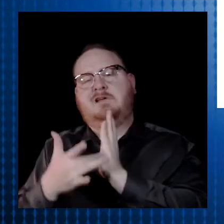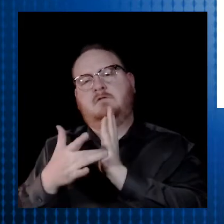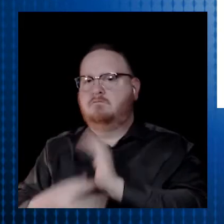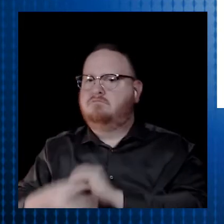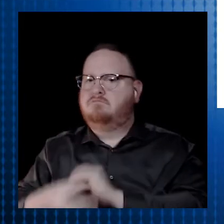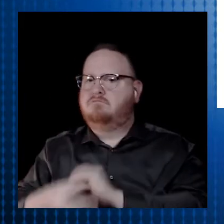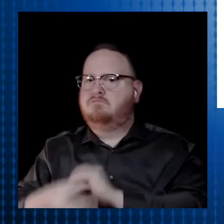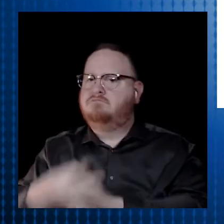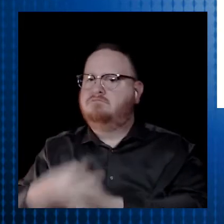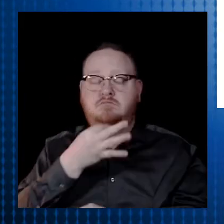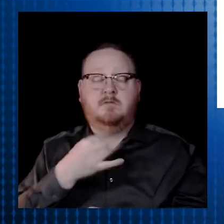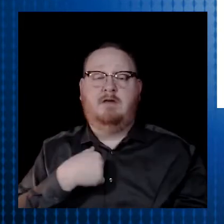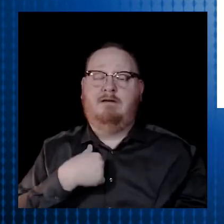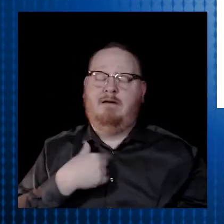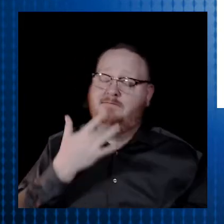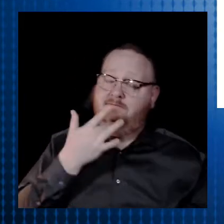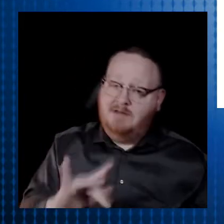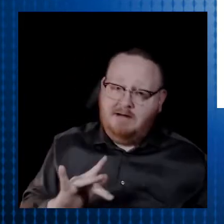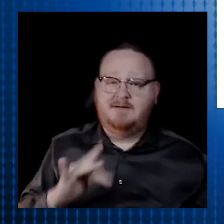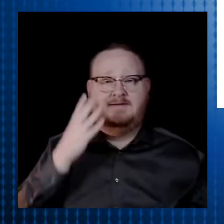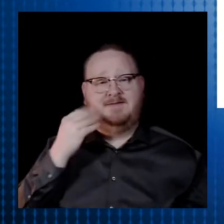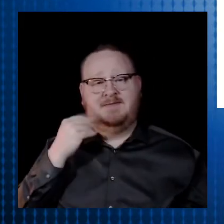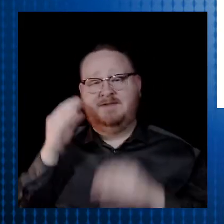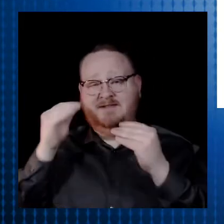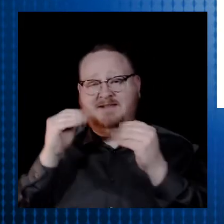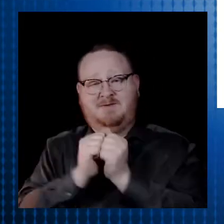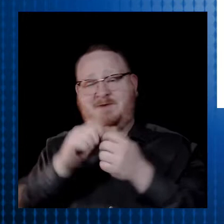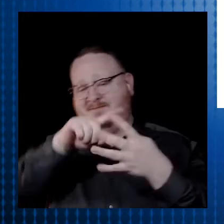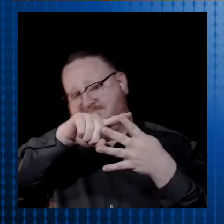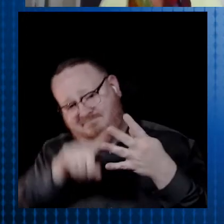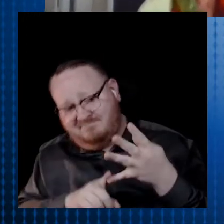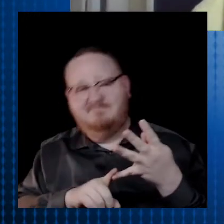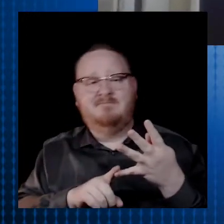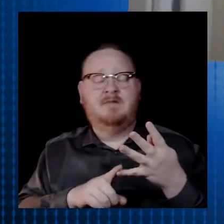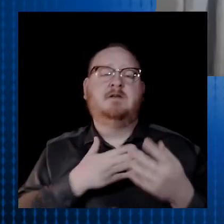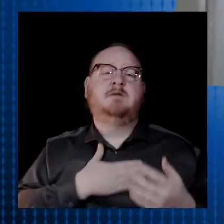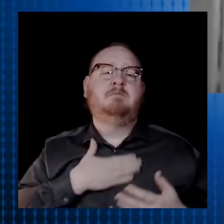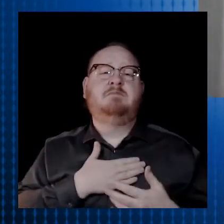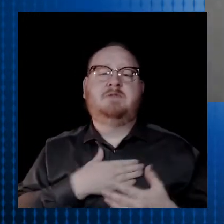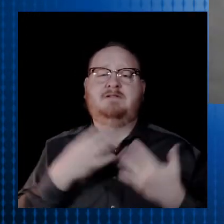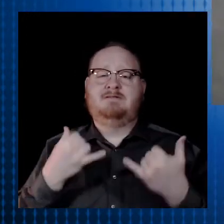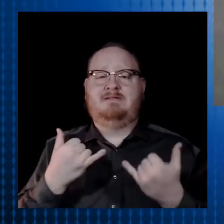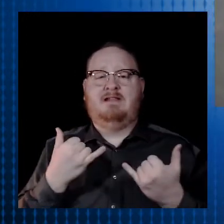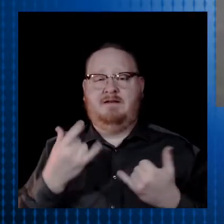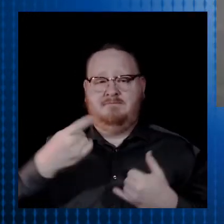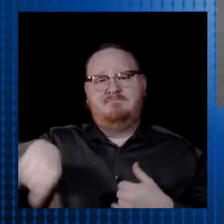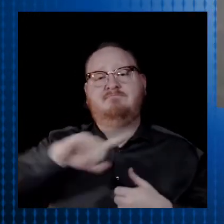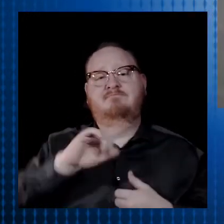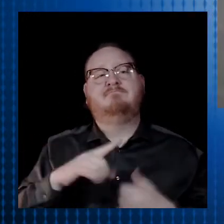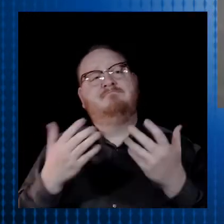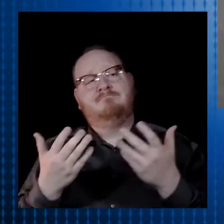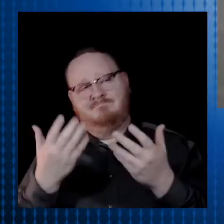been fortunate to teach with all four of these ladies, and please join me in recognizing and thanking the